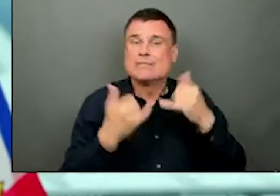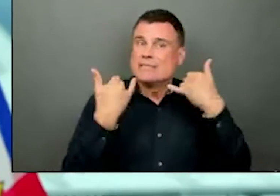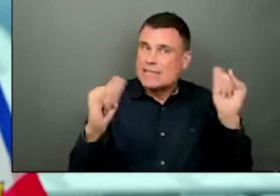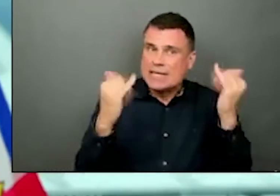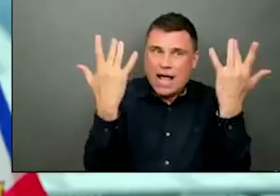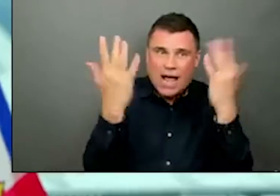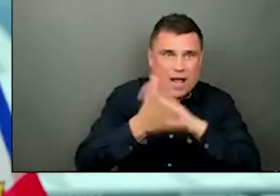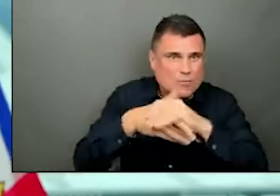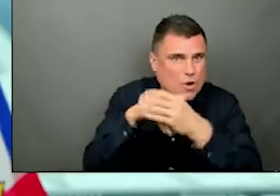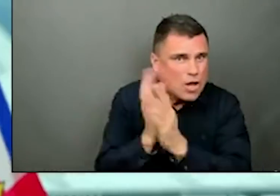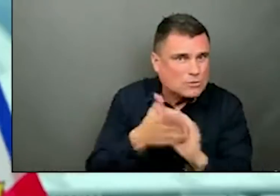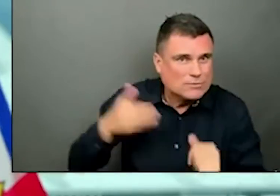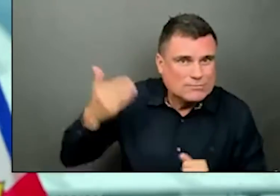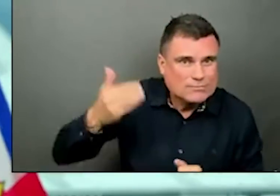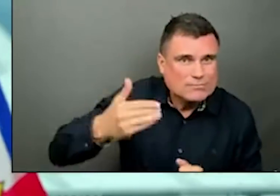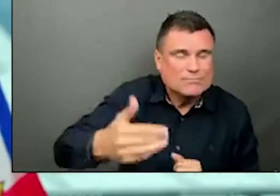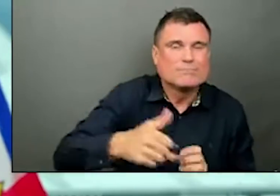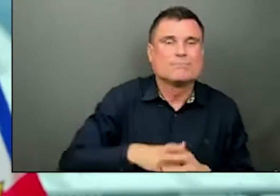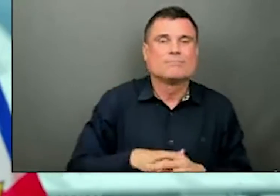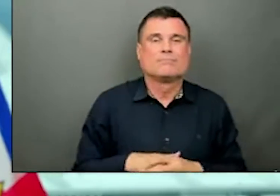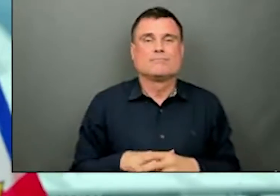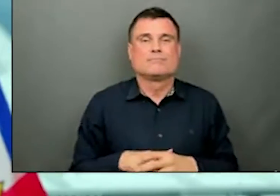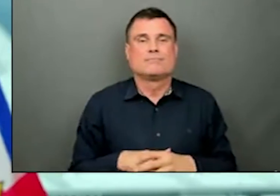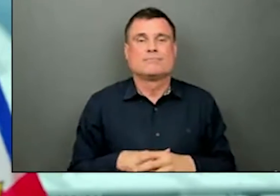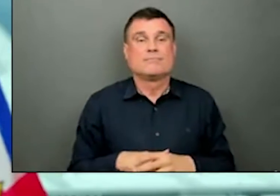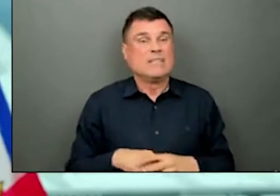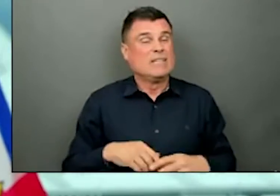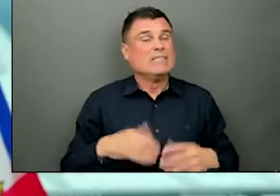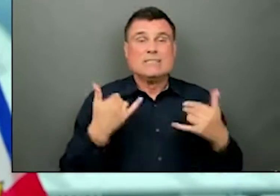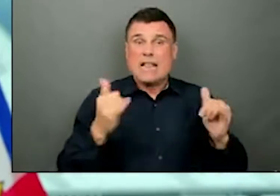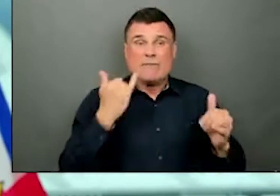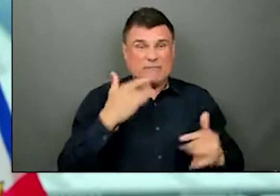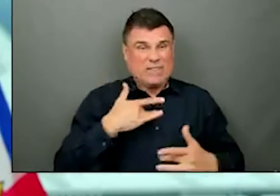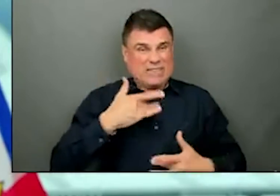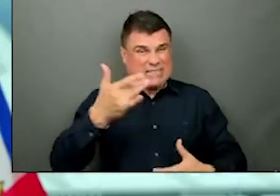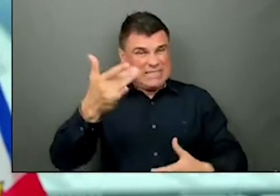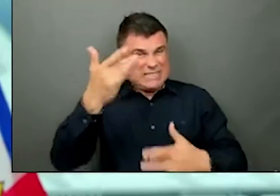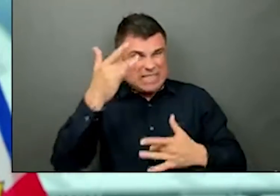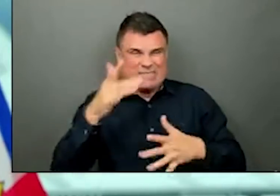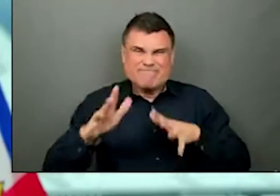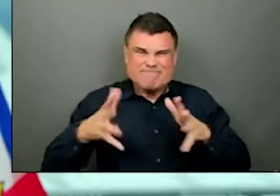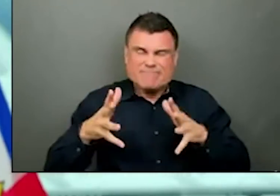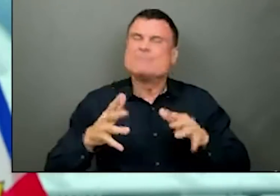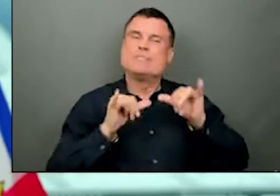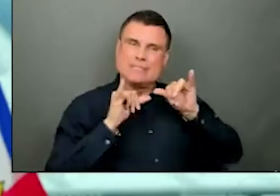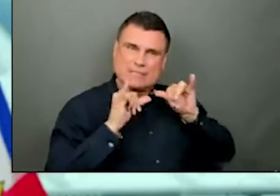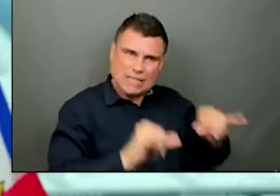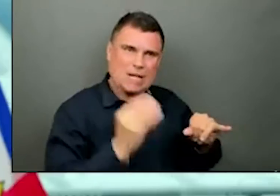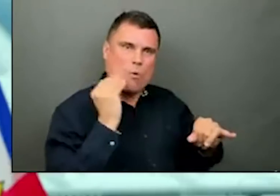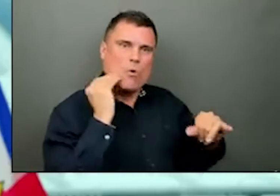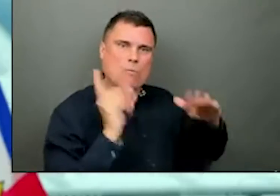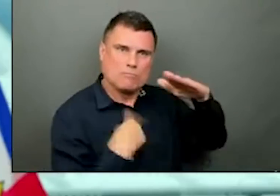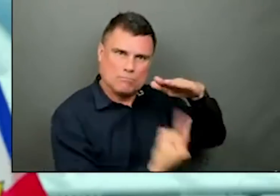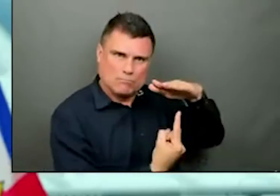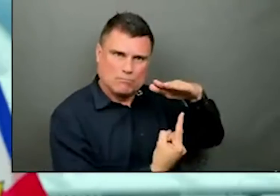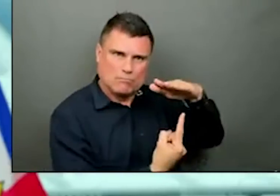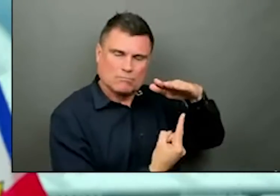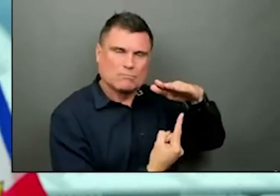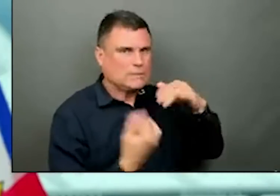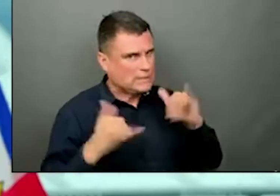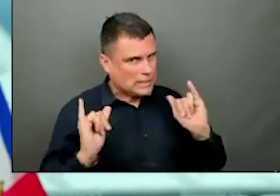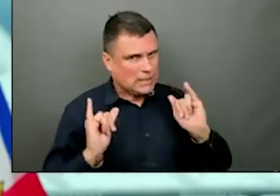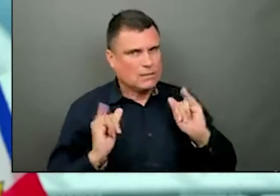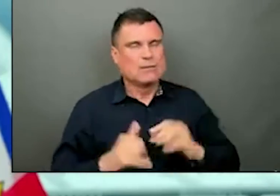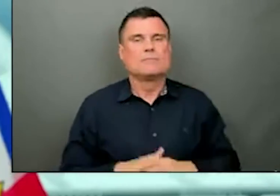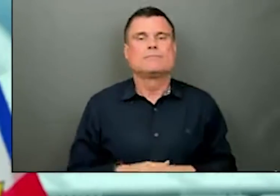And I will also say, reach out to your neighbors, your friends, those you know, to help them get vaccinated as well. We know in